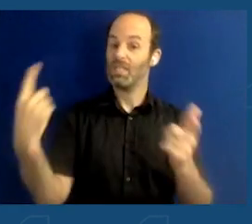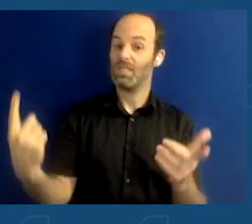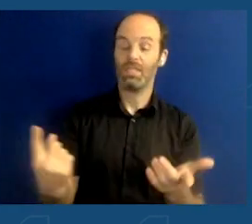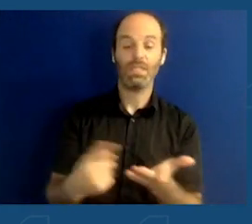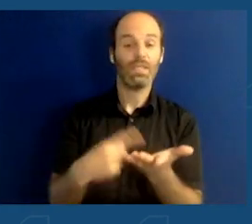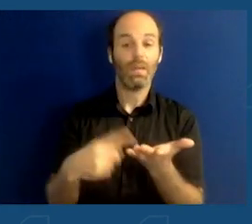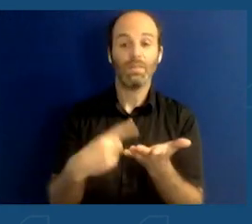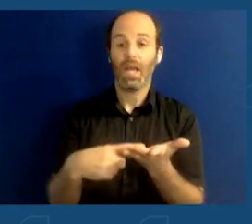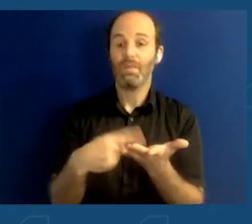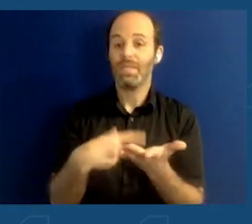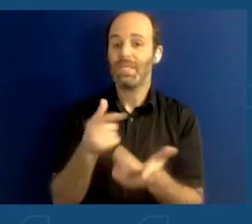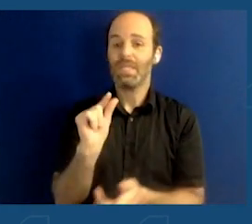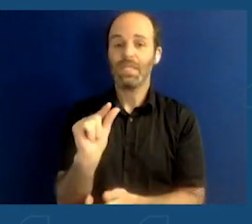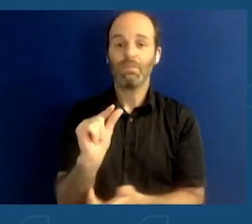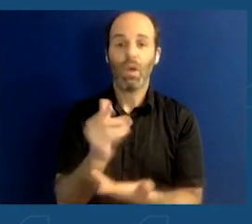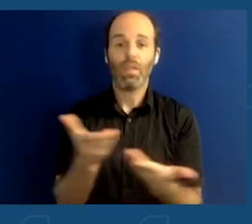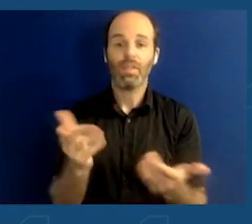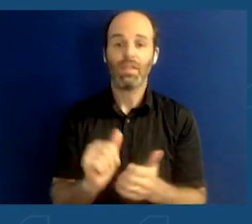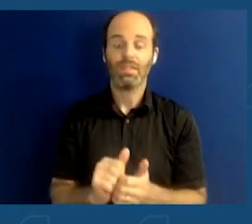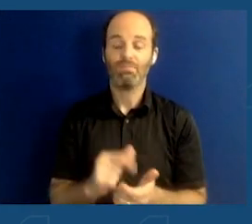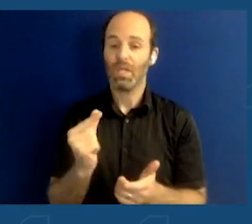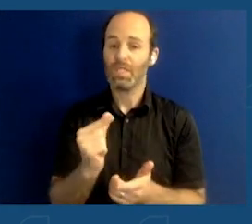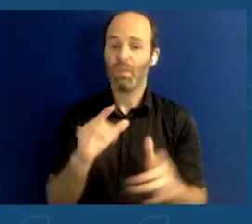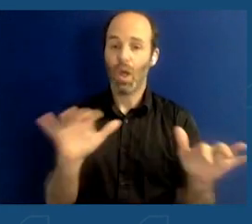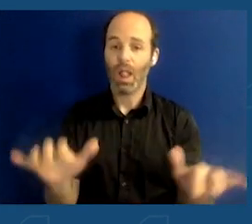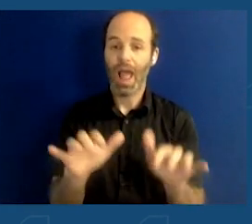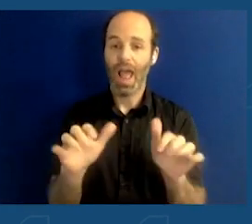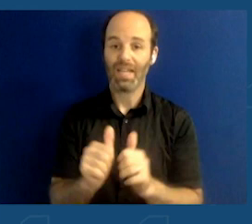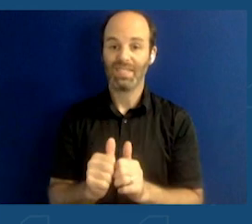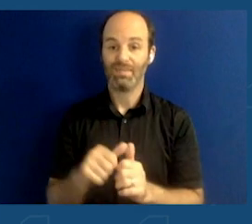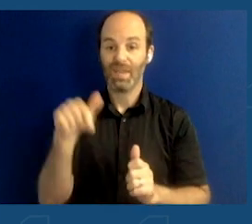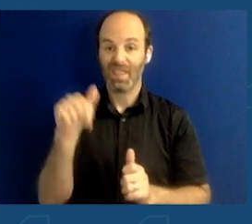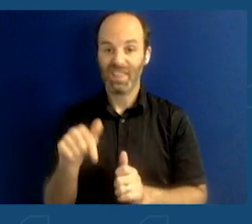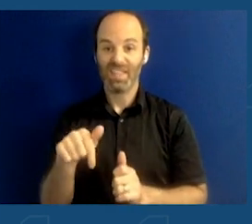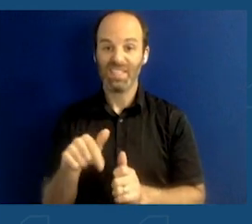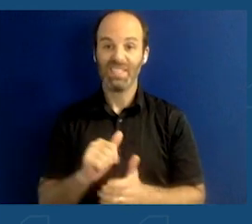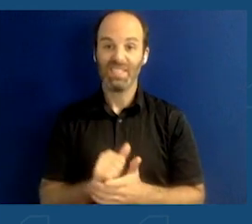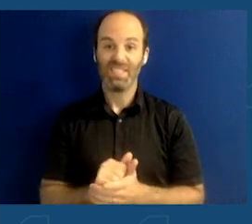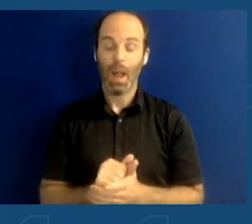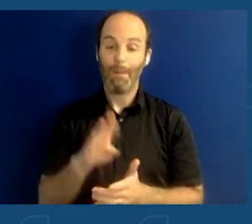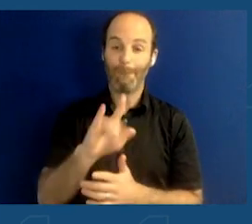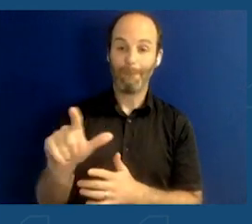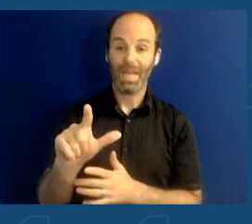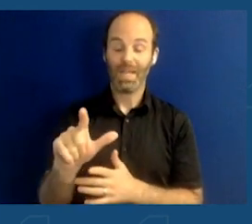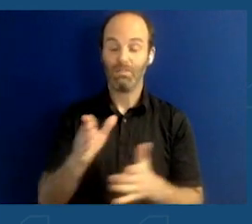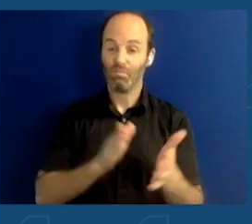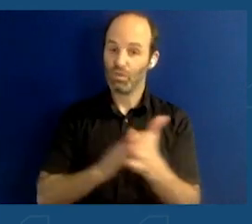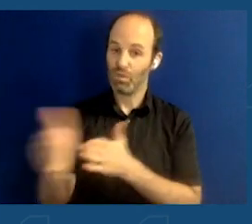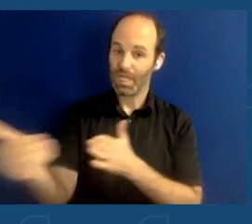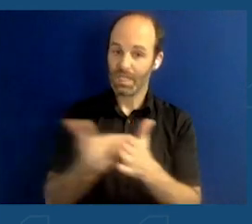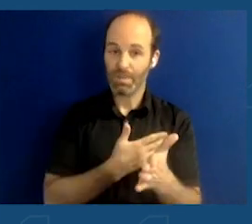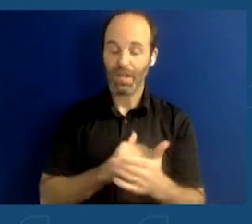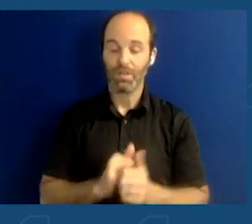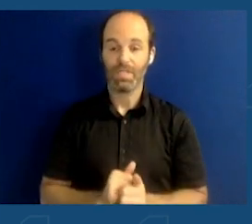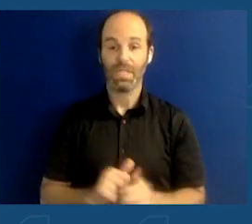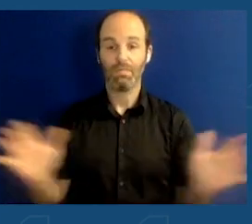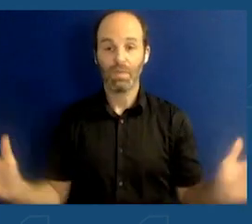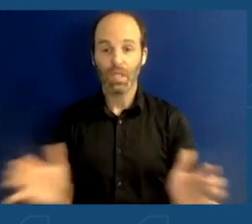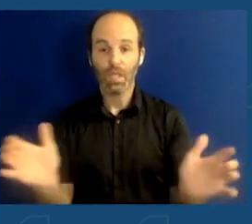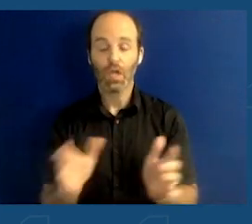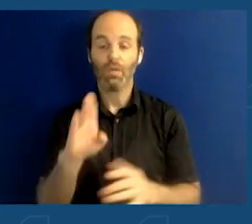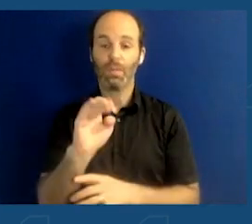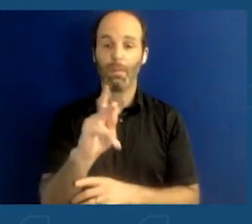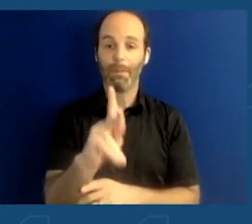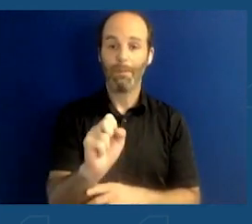small act. And this bill, transparency, encouragement of banks to waive the